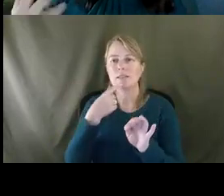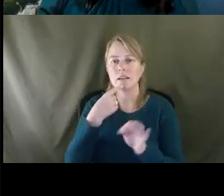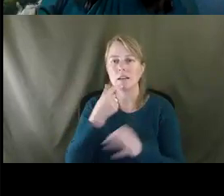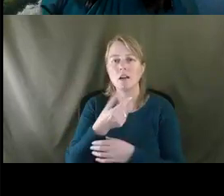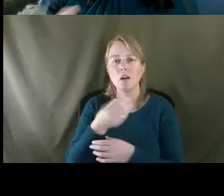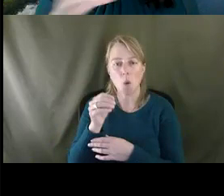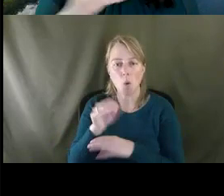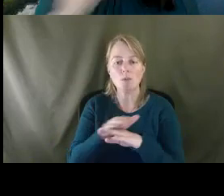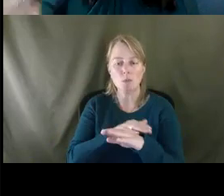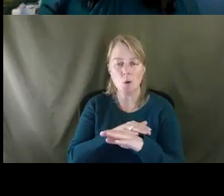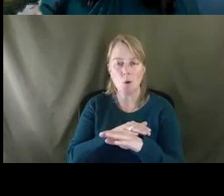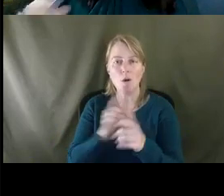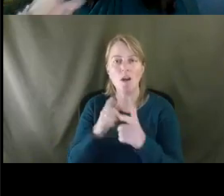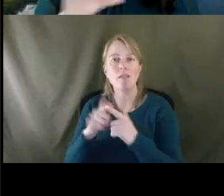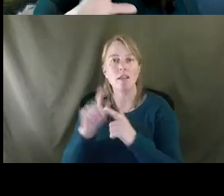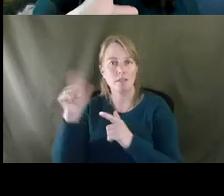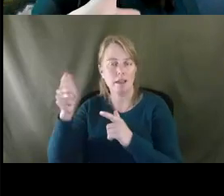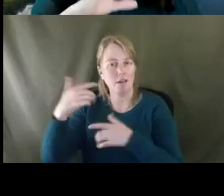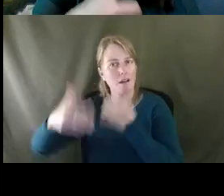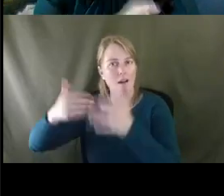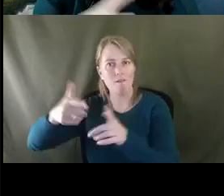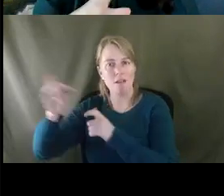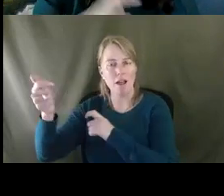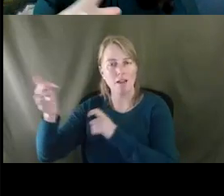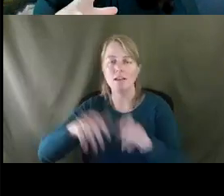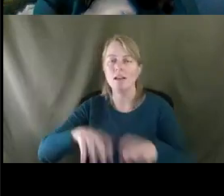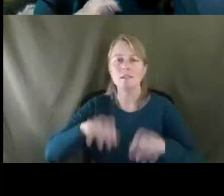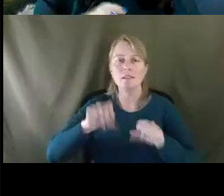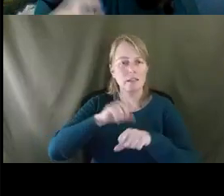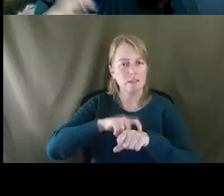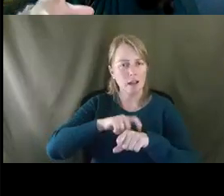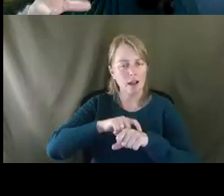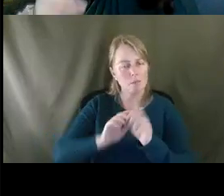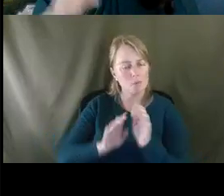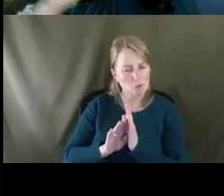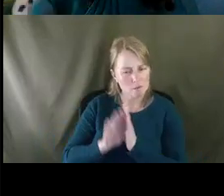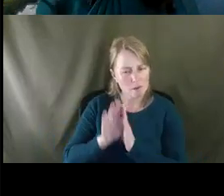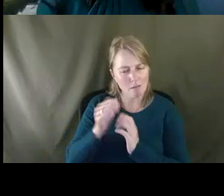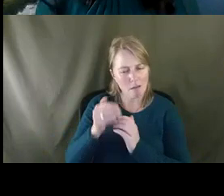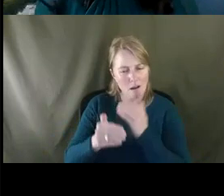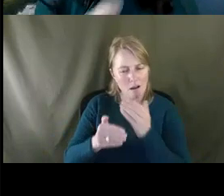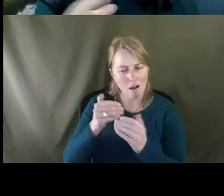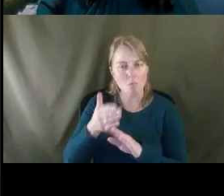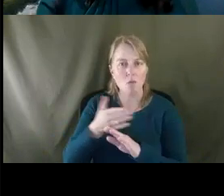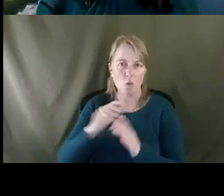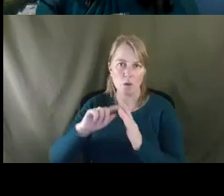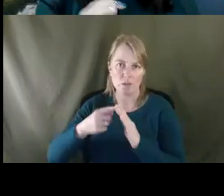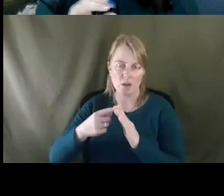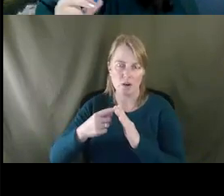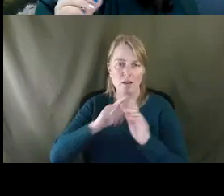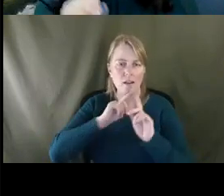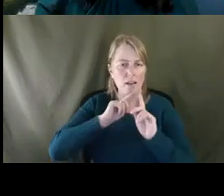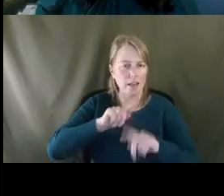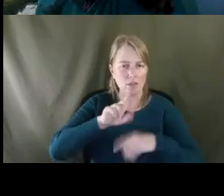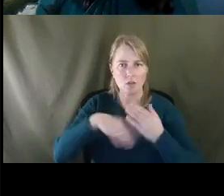go fast. Take the time to develop it solidly before you get rolling. Answer all these